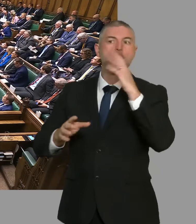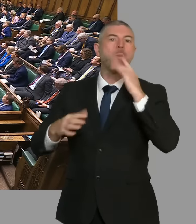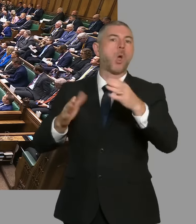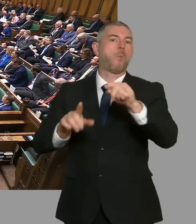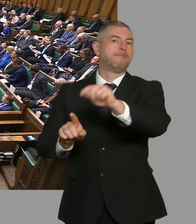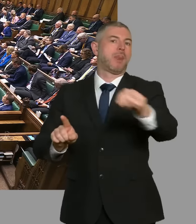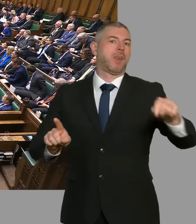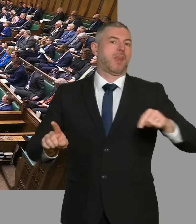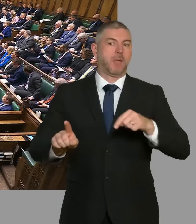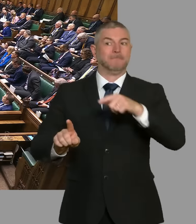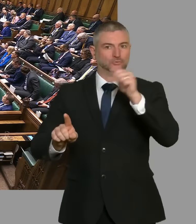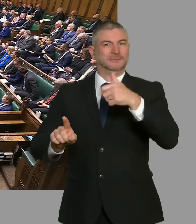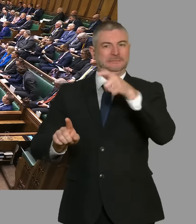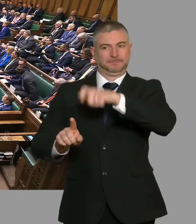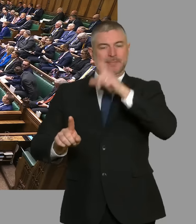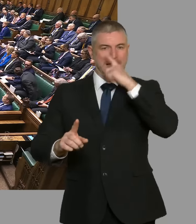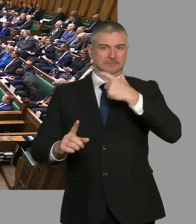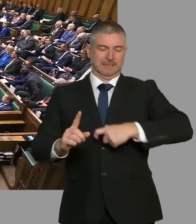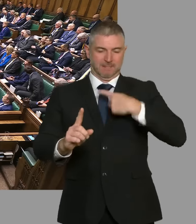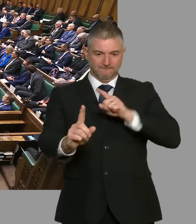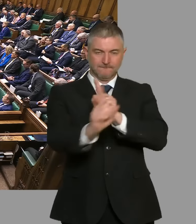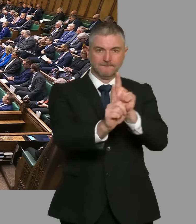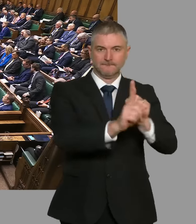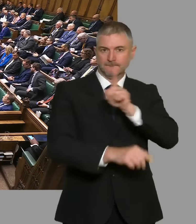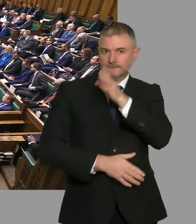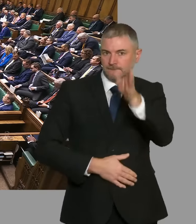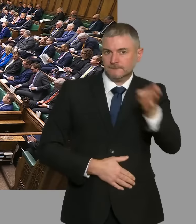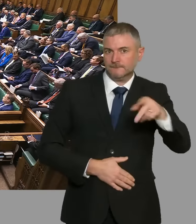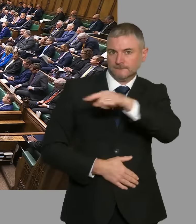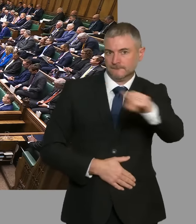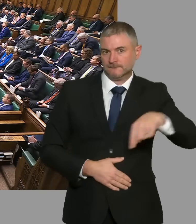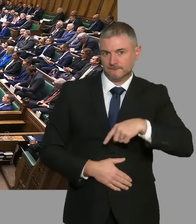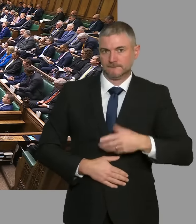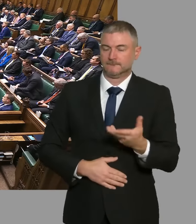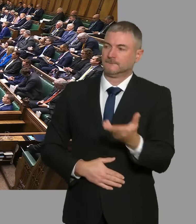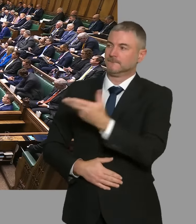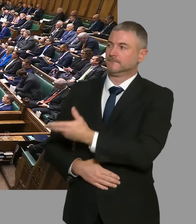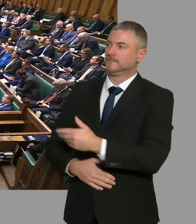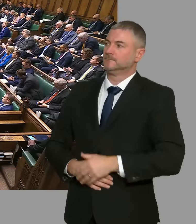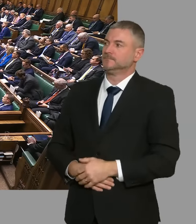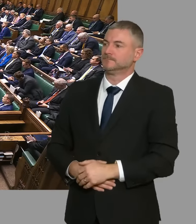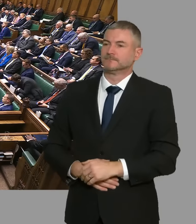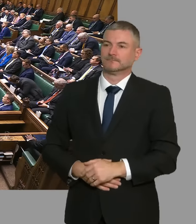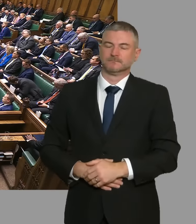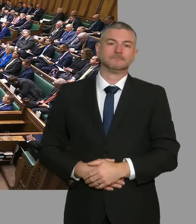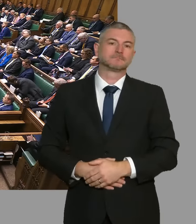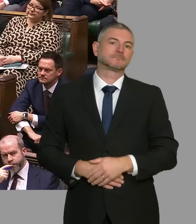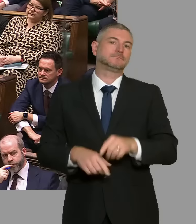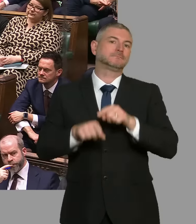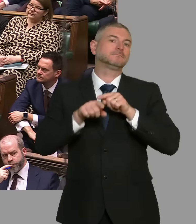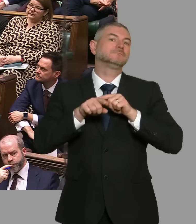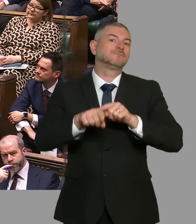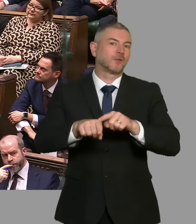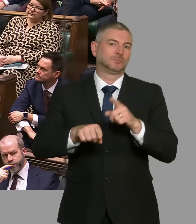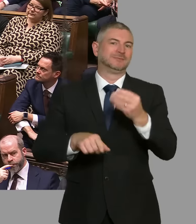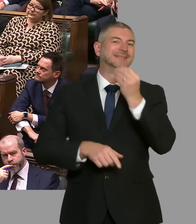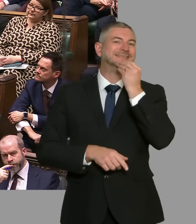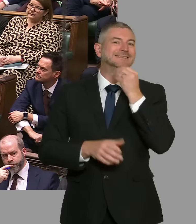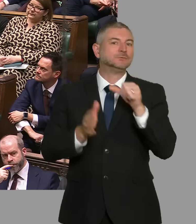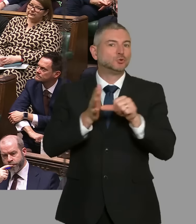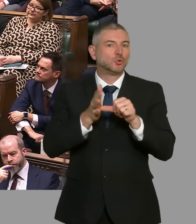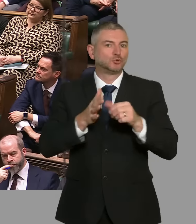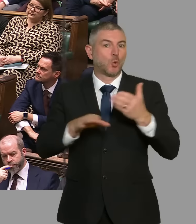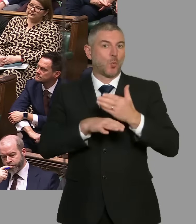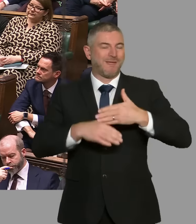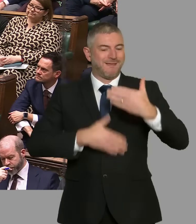Thank you, Mr. Speaker. Following the work of our APPG for eating disorders, I was horrified to hear that 19-year-old Lily Cliff, who suffers from anorexia, has